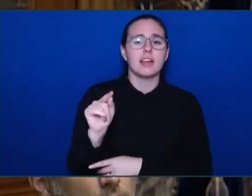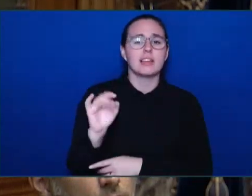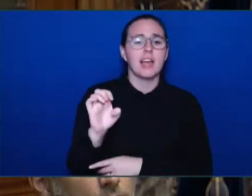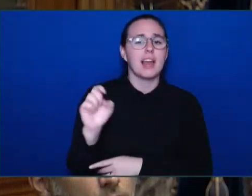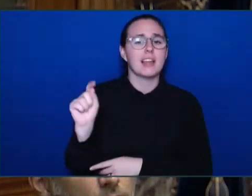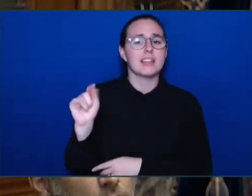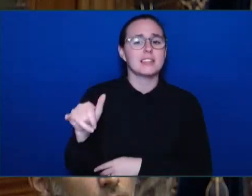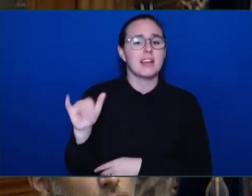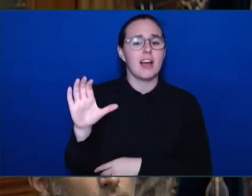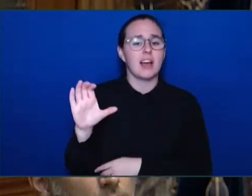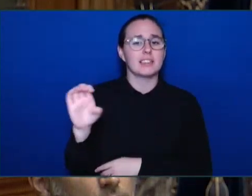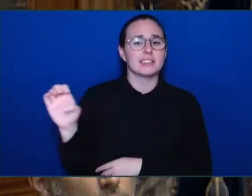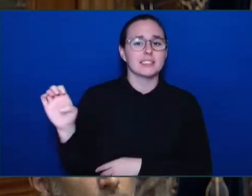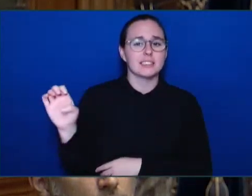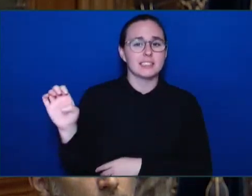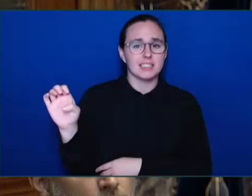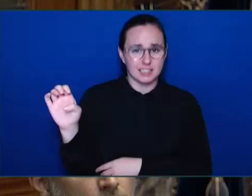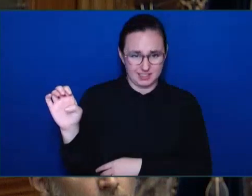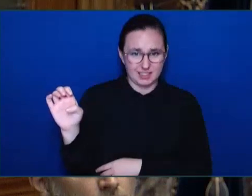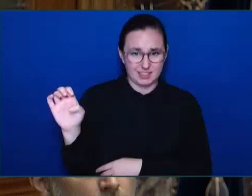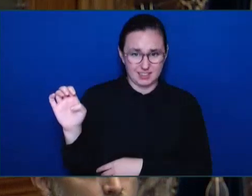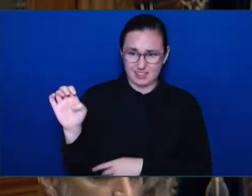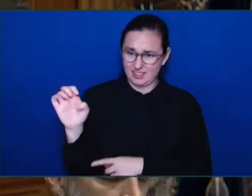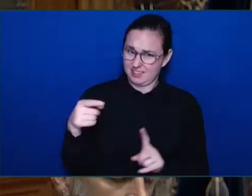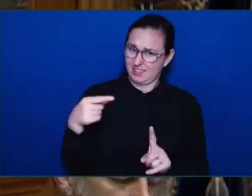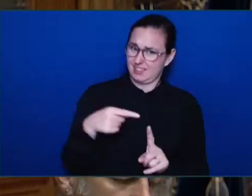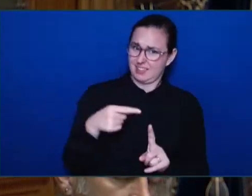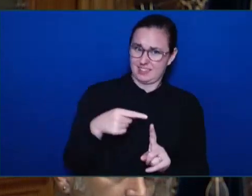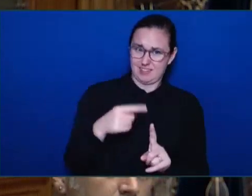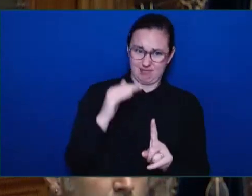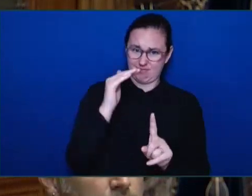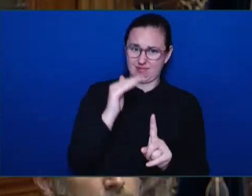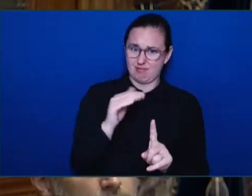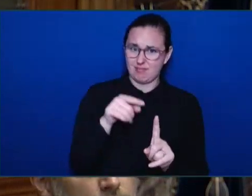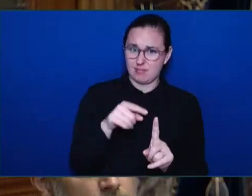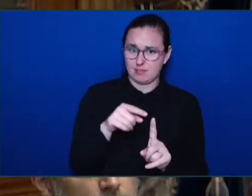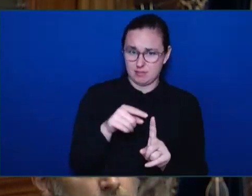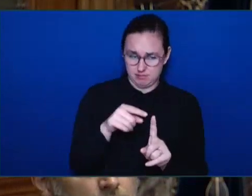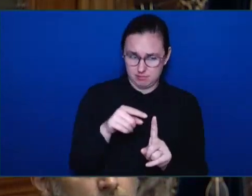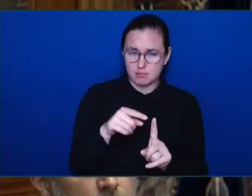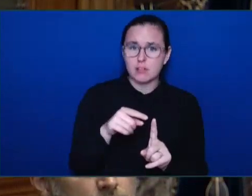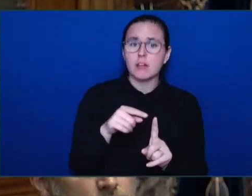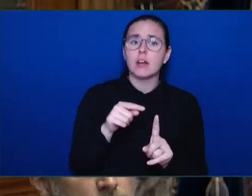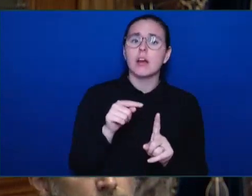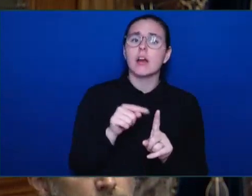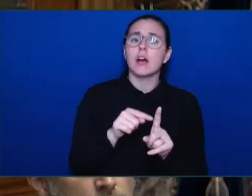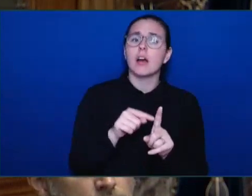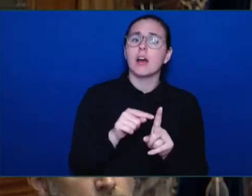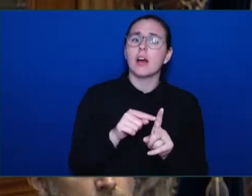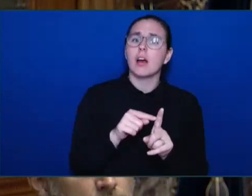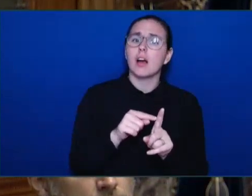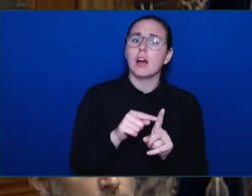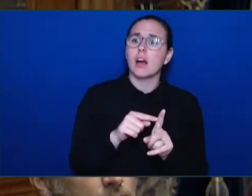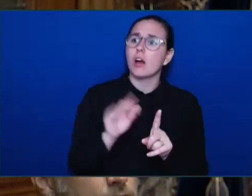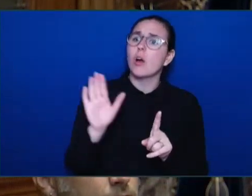evidence, the reality for so many of these children demonstrates that that is not the outcome that is